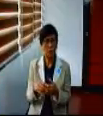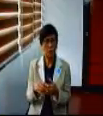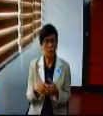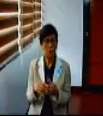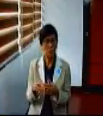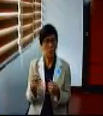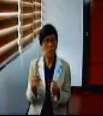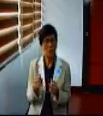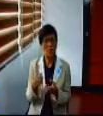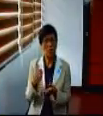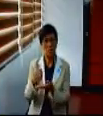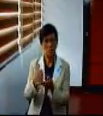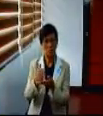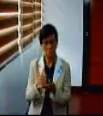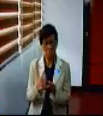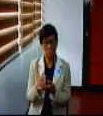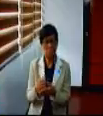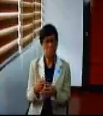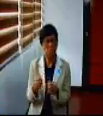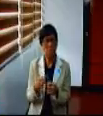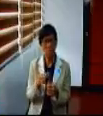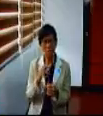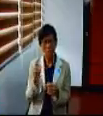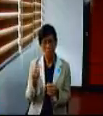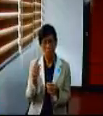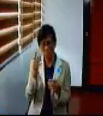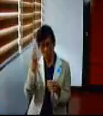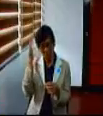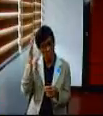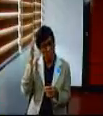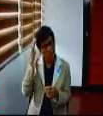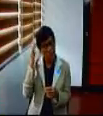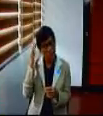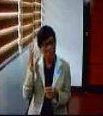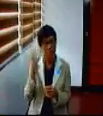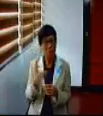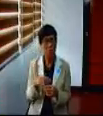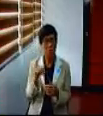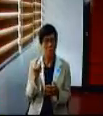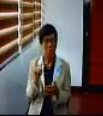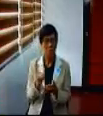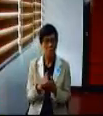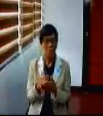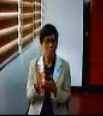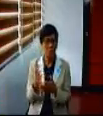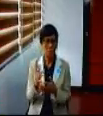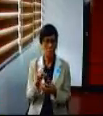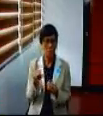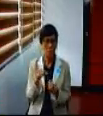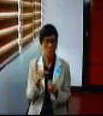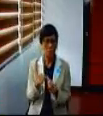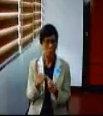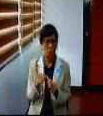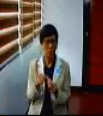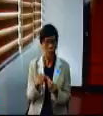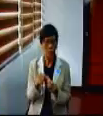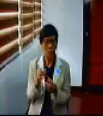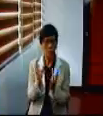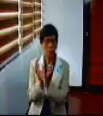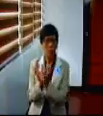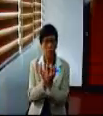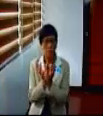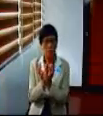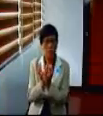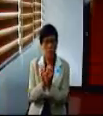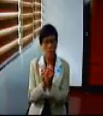sense, too, that these claims should be aggregated in terms of group claims or communal claims, but not